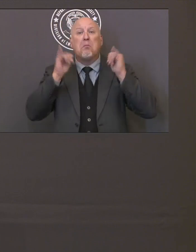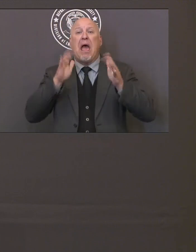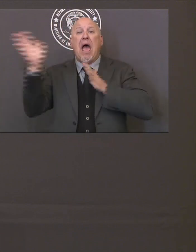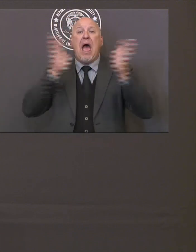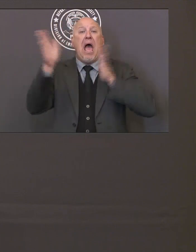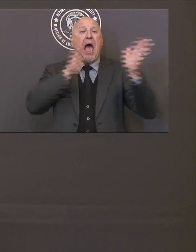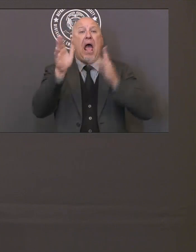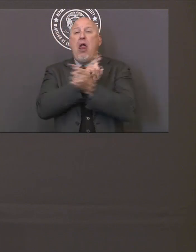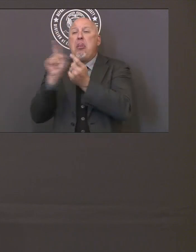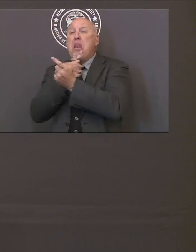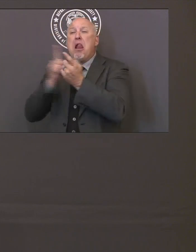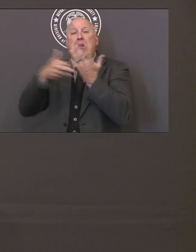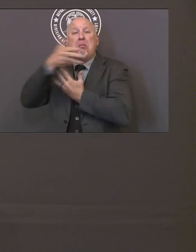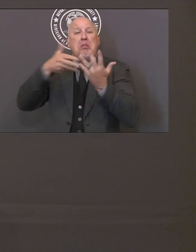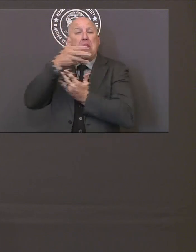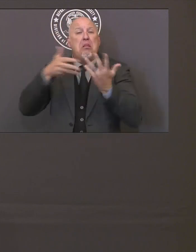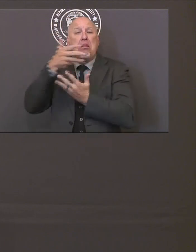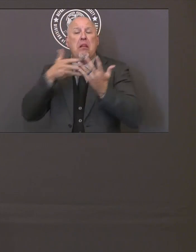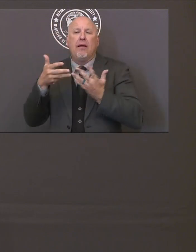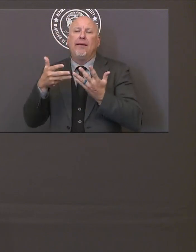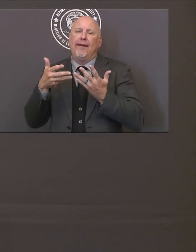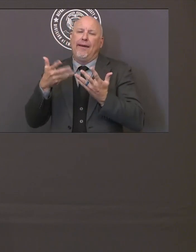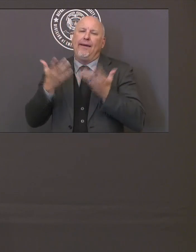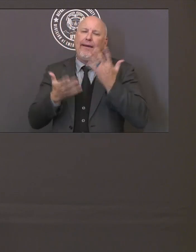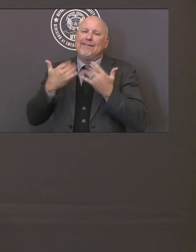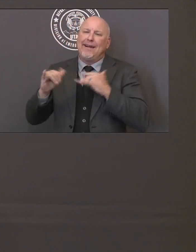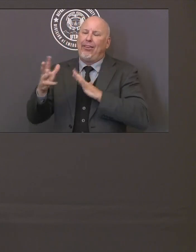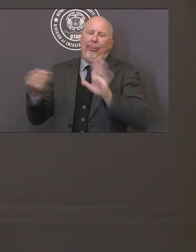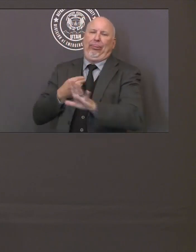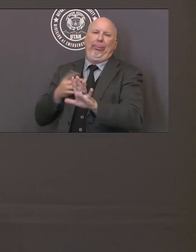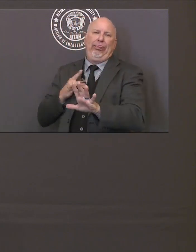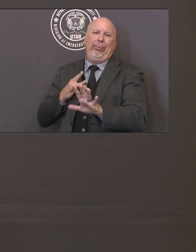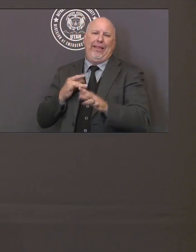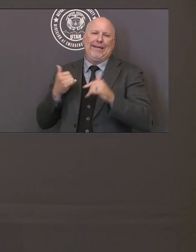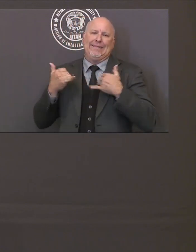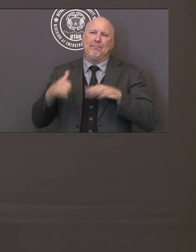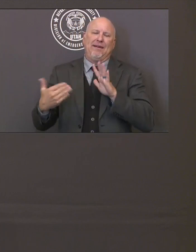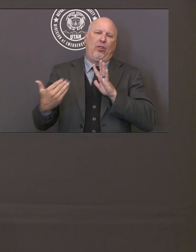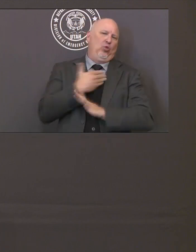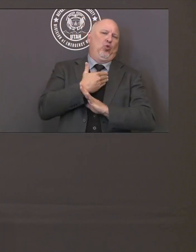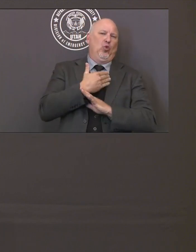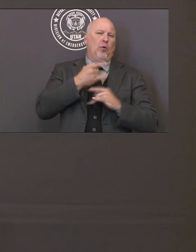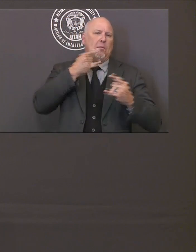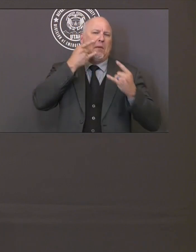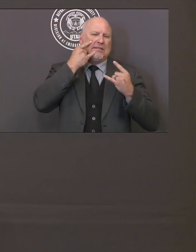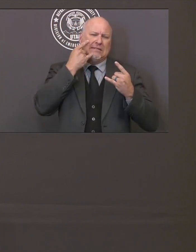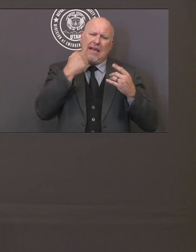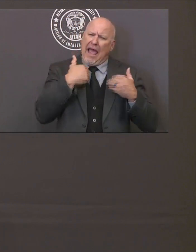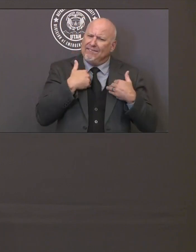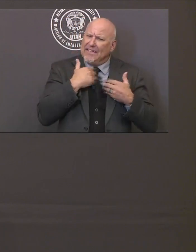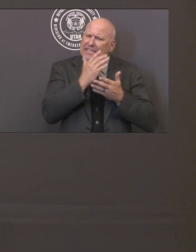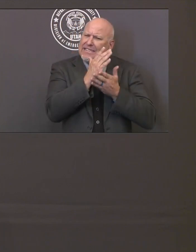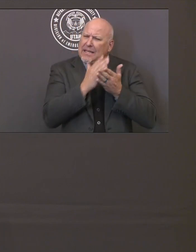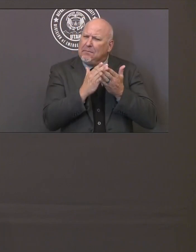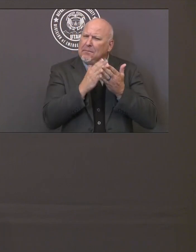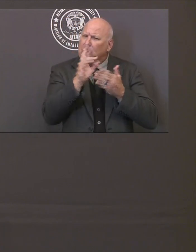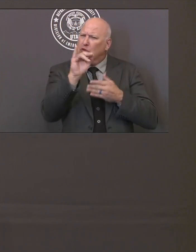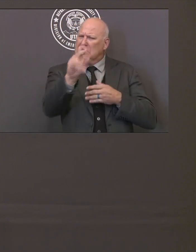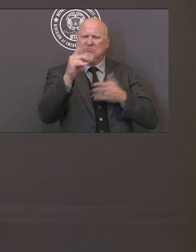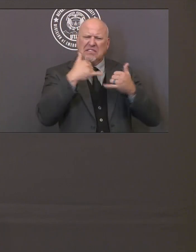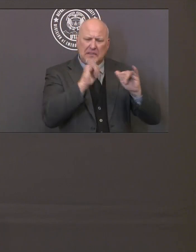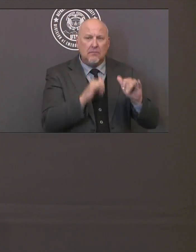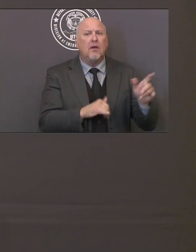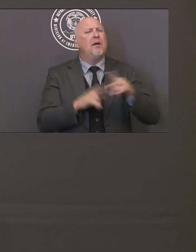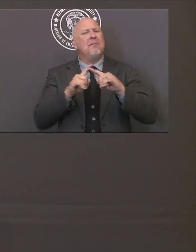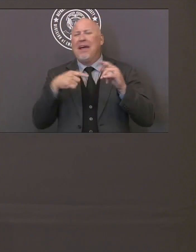to protect you. So masks only are proven to work when used in combination with social distancing, frequent and